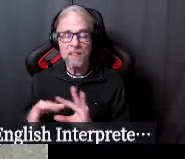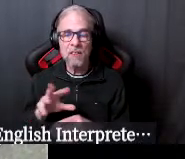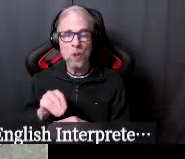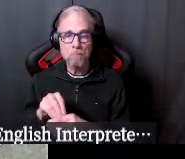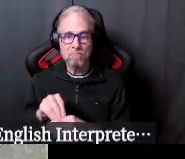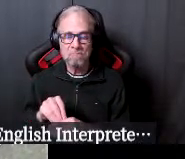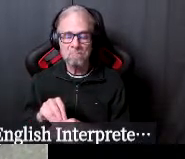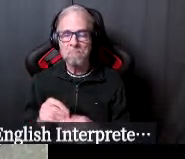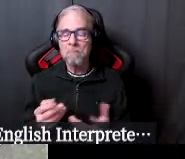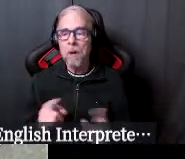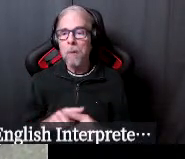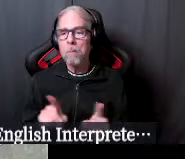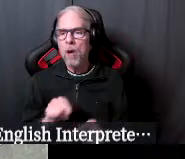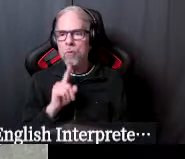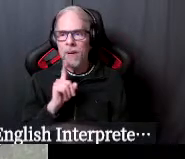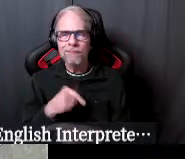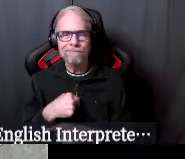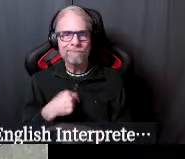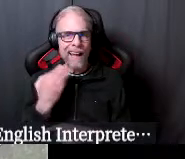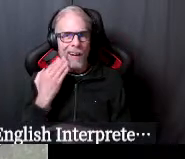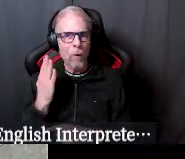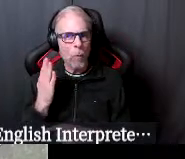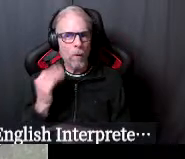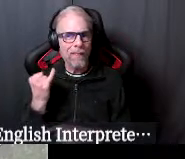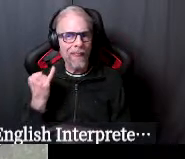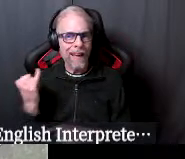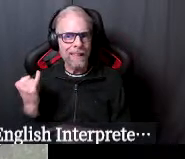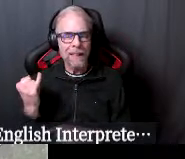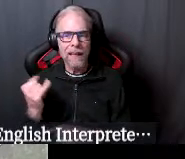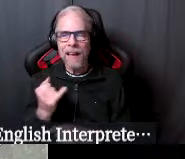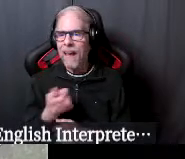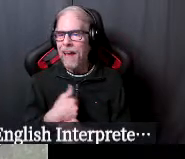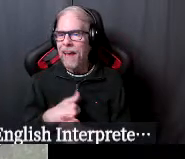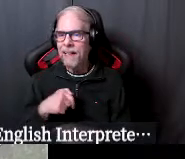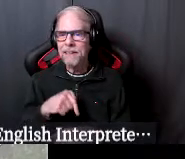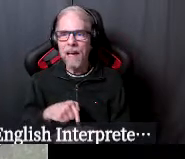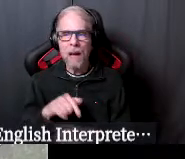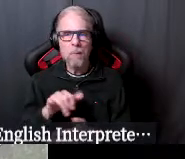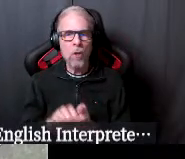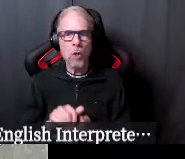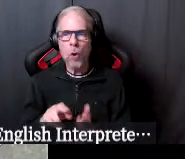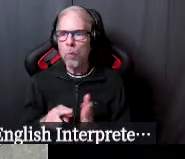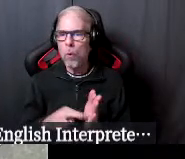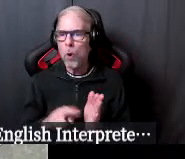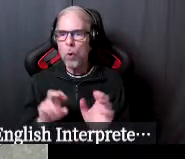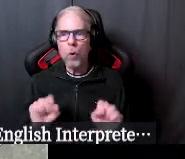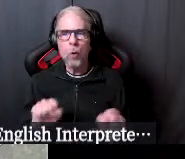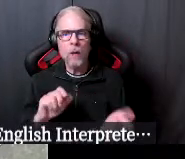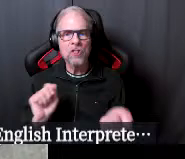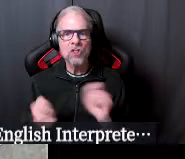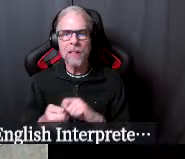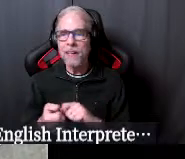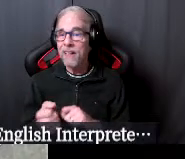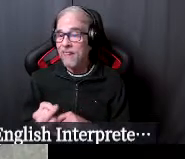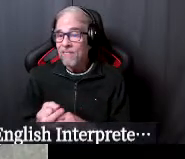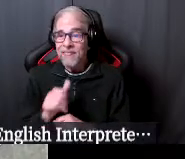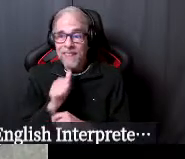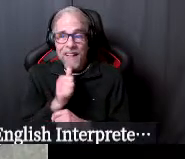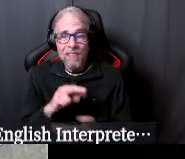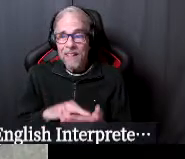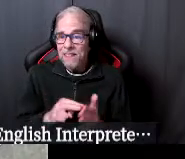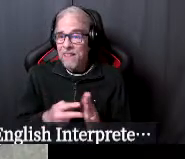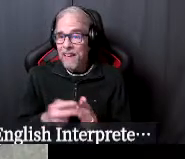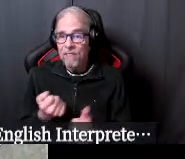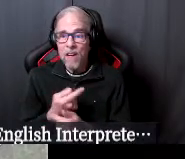really, I don't know, just the idea that at any point in time, those rules could be changed, even if it's not the intent of anybody who works at the